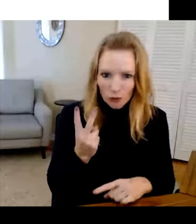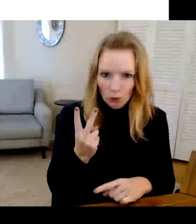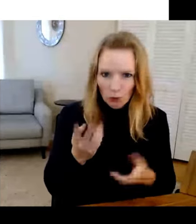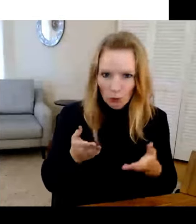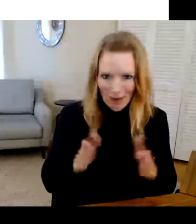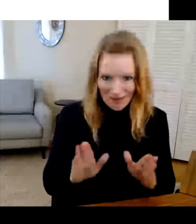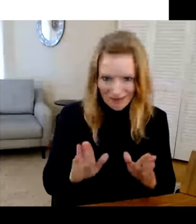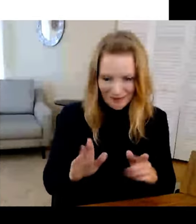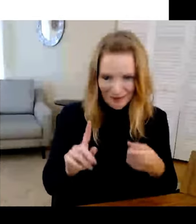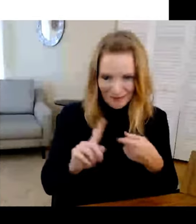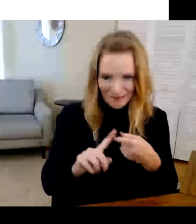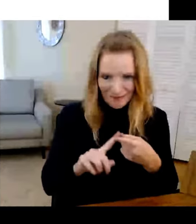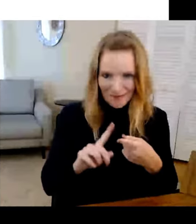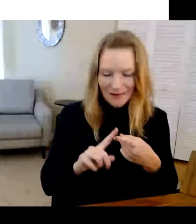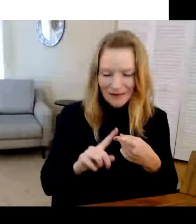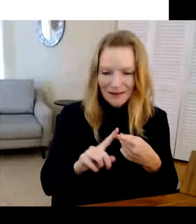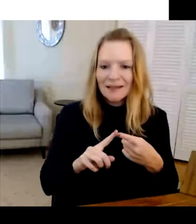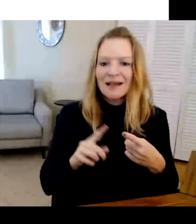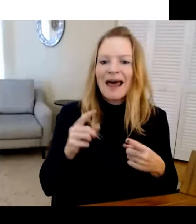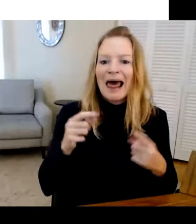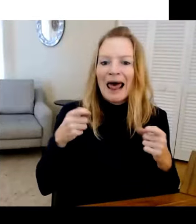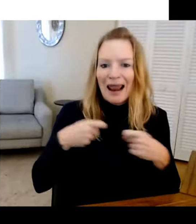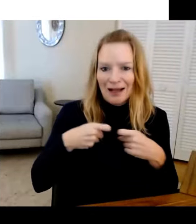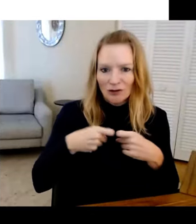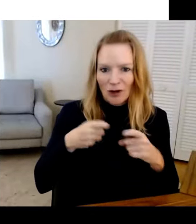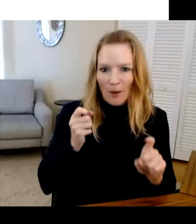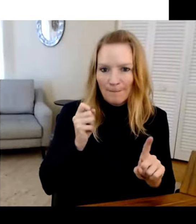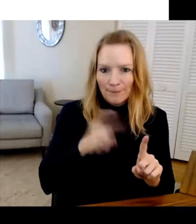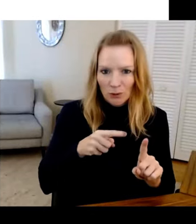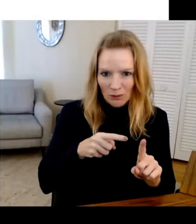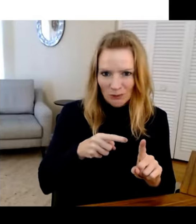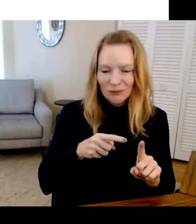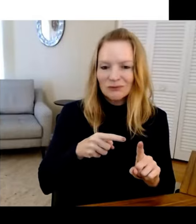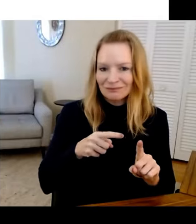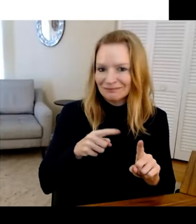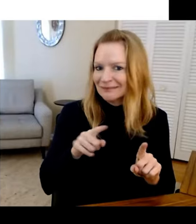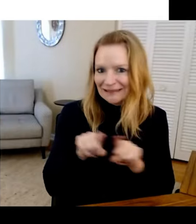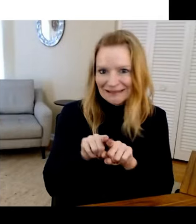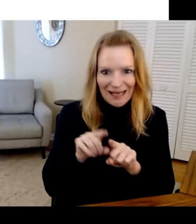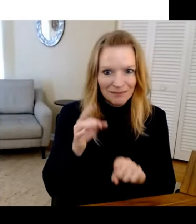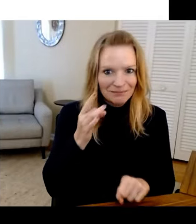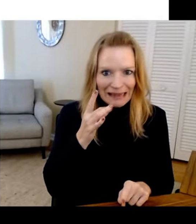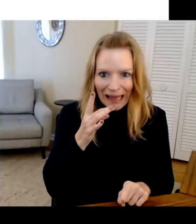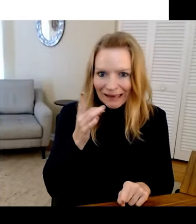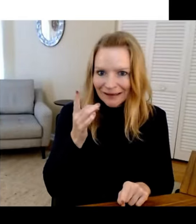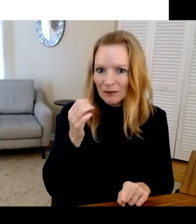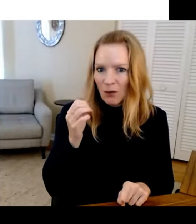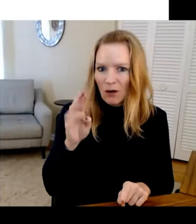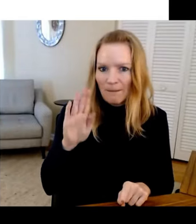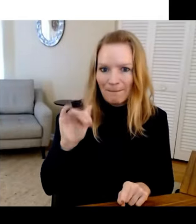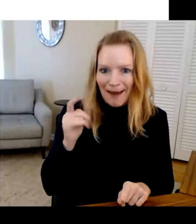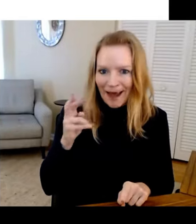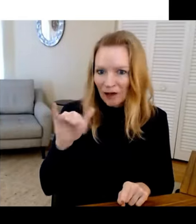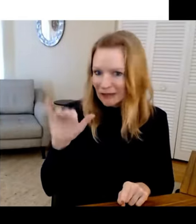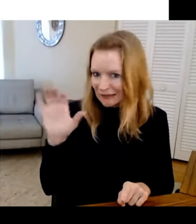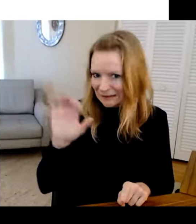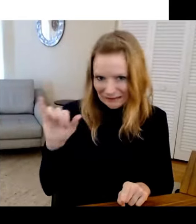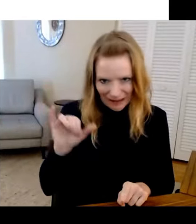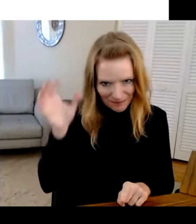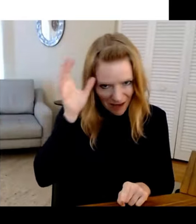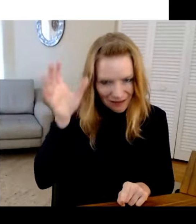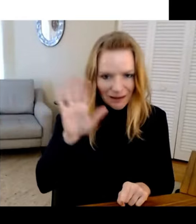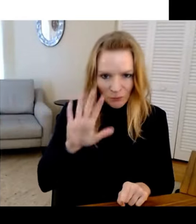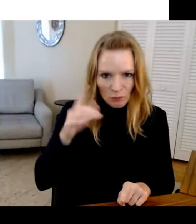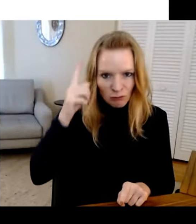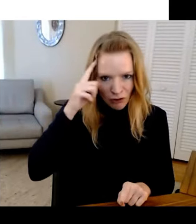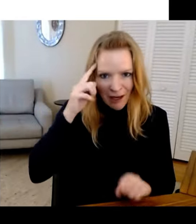So thinking of how the brain operates and functions, there are 2 ways. So one, there are electrical signals, similar to lights